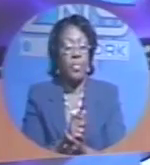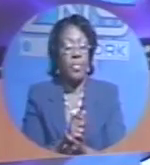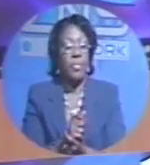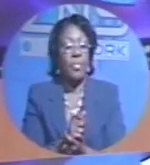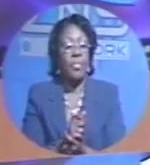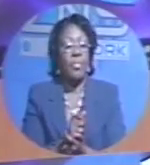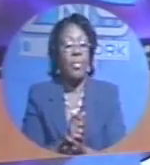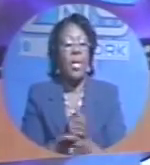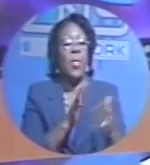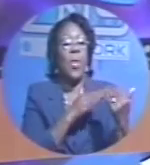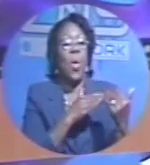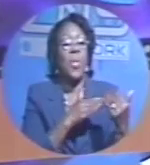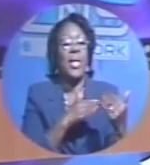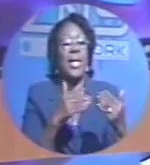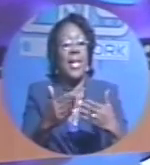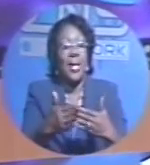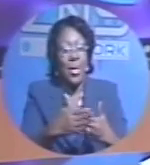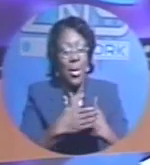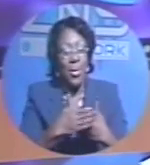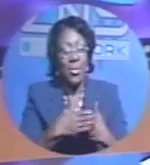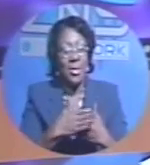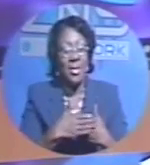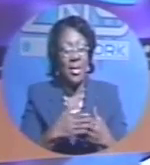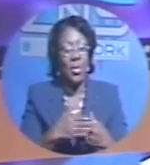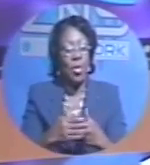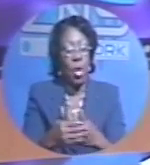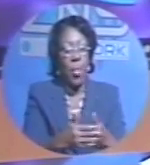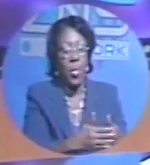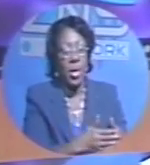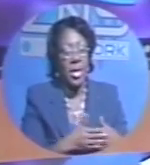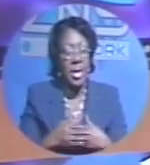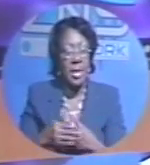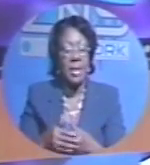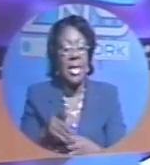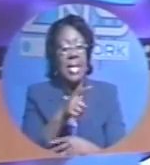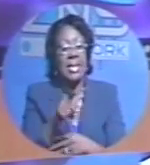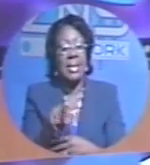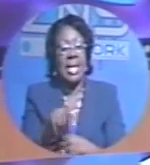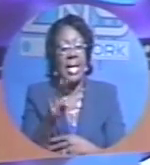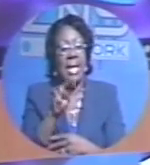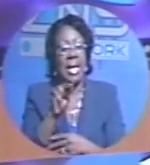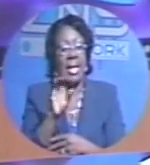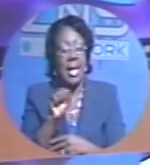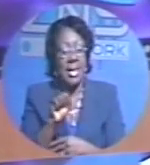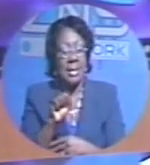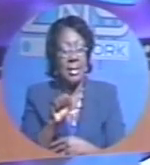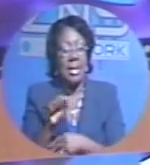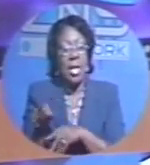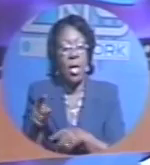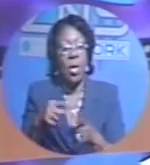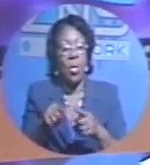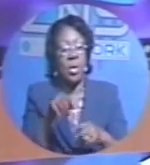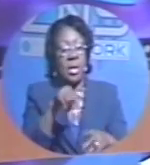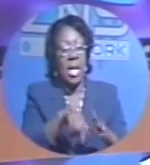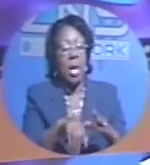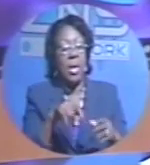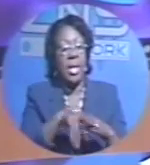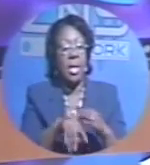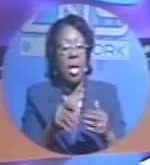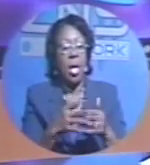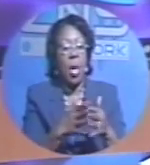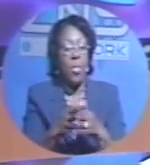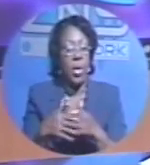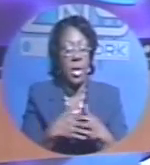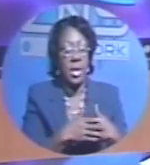Well, hoping to get a little closer to the communities we cover, the Broadcasting Corporation of the Bahamas has taken its countdown to independence